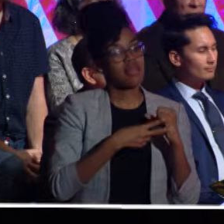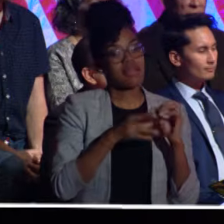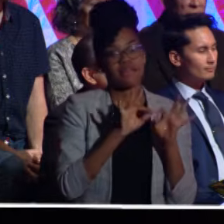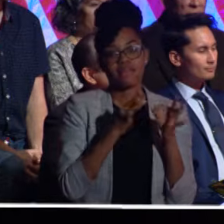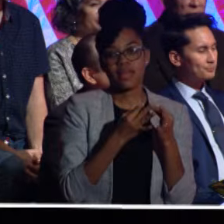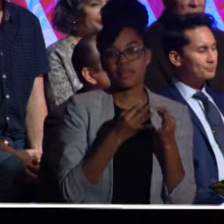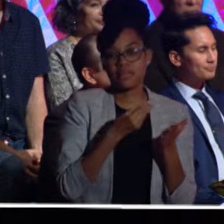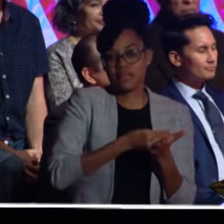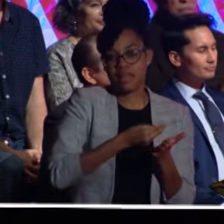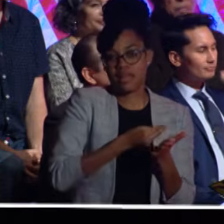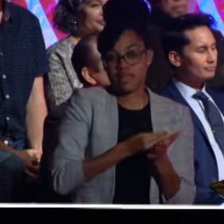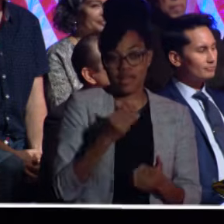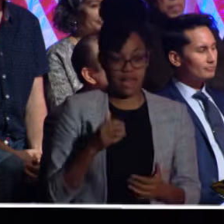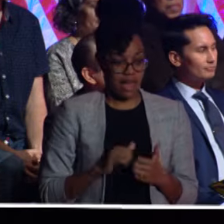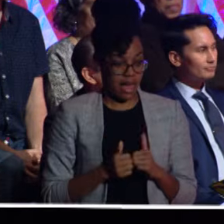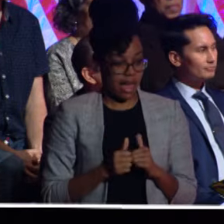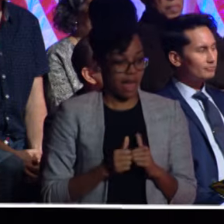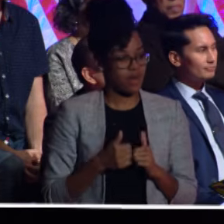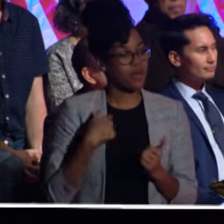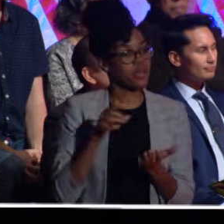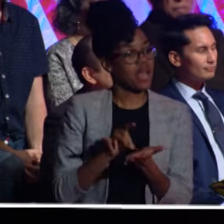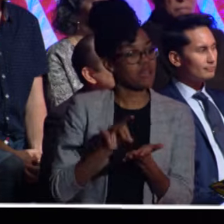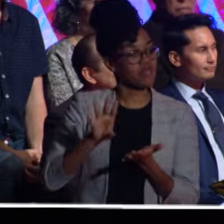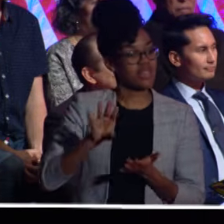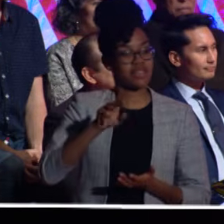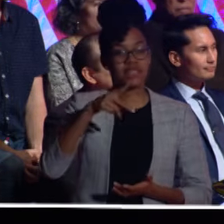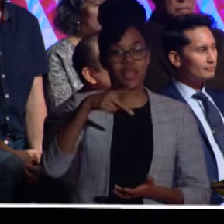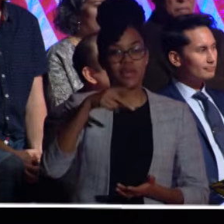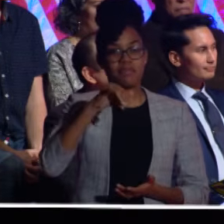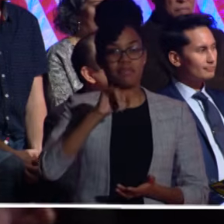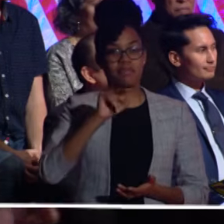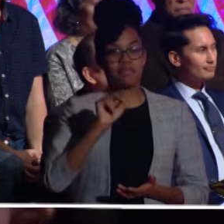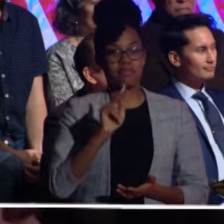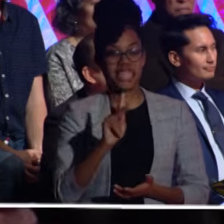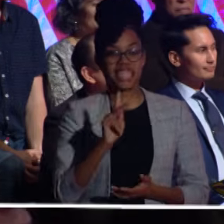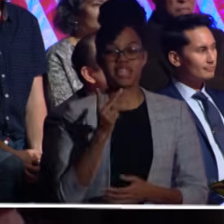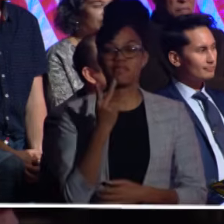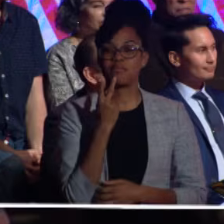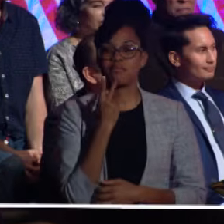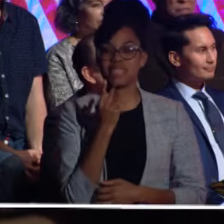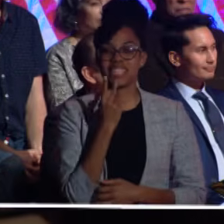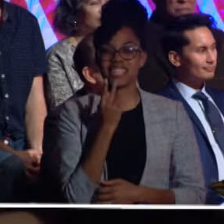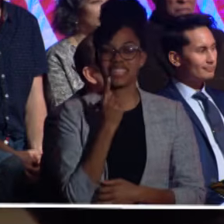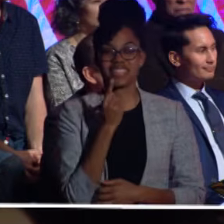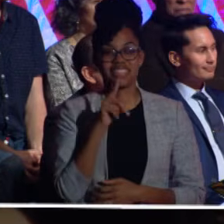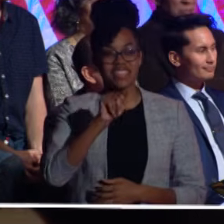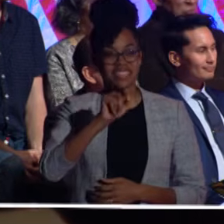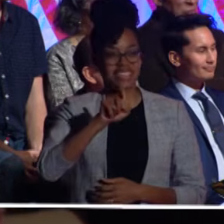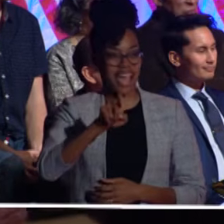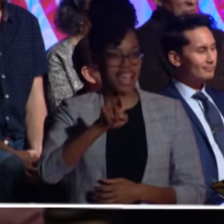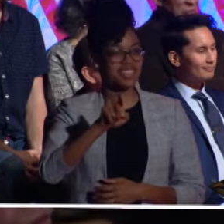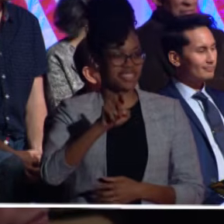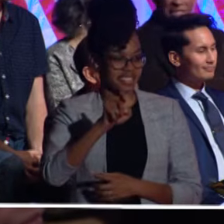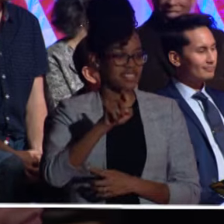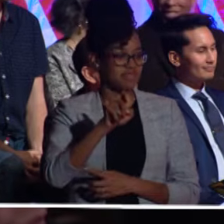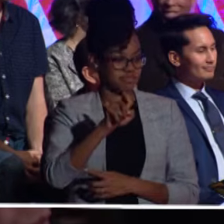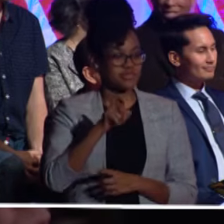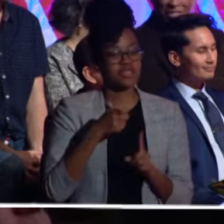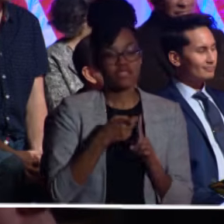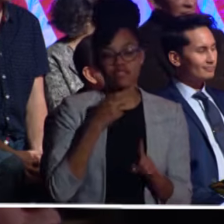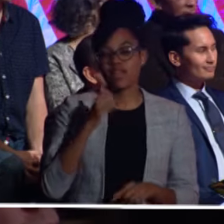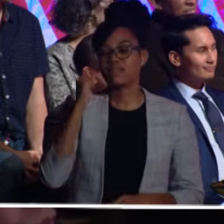by eliminating the pink tax. You know, the pink tax on menstrual hygiene products, it's gone.